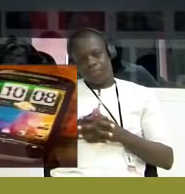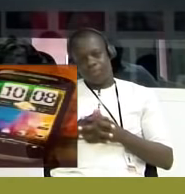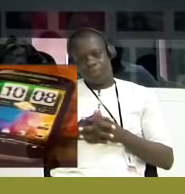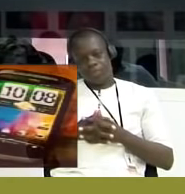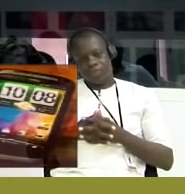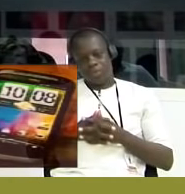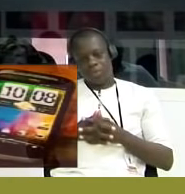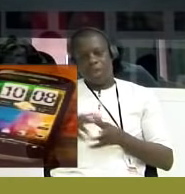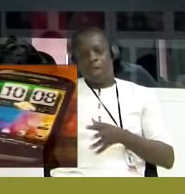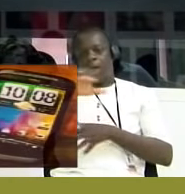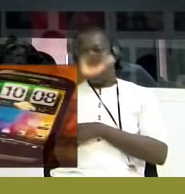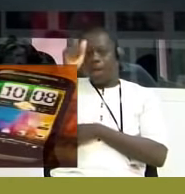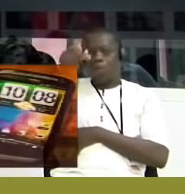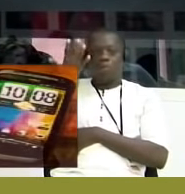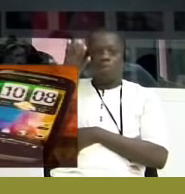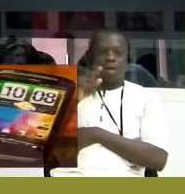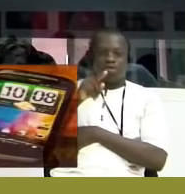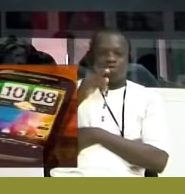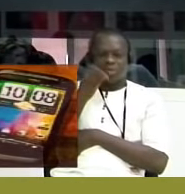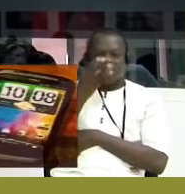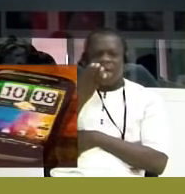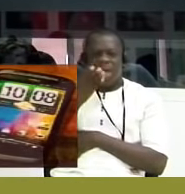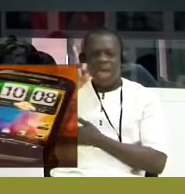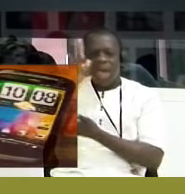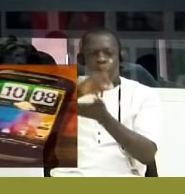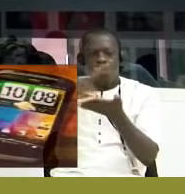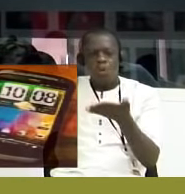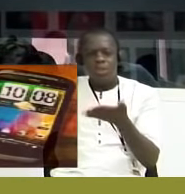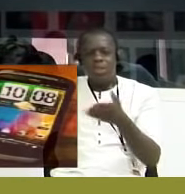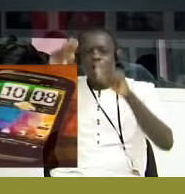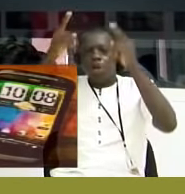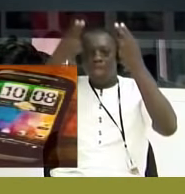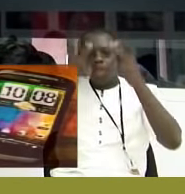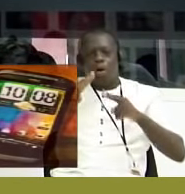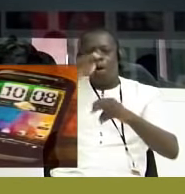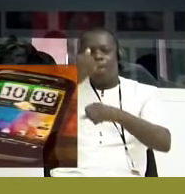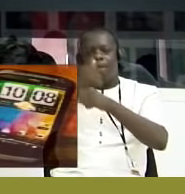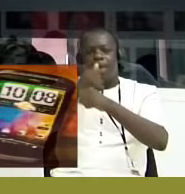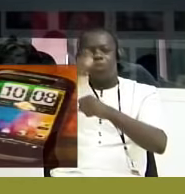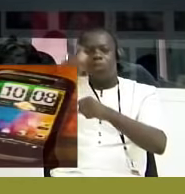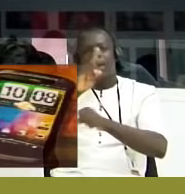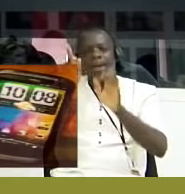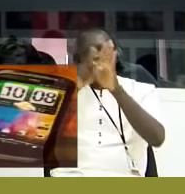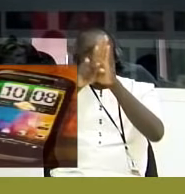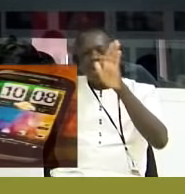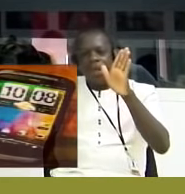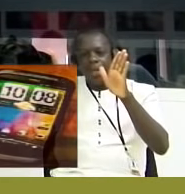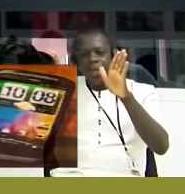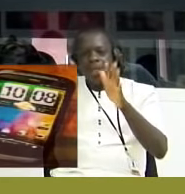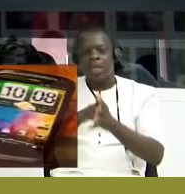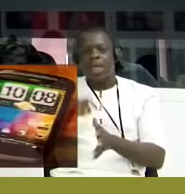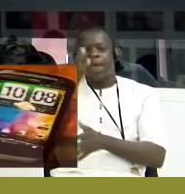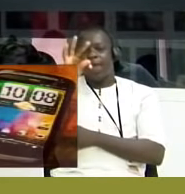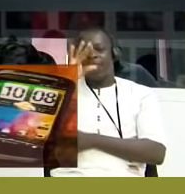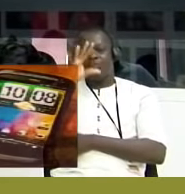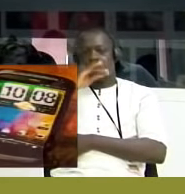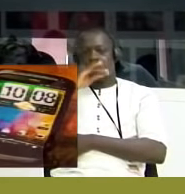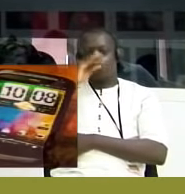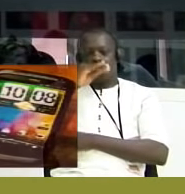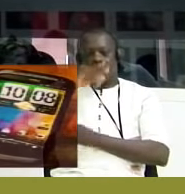And when you say policy, what type of policy issues would that involve? Now, when we talk about policies,